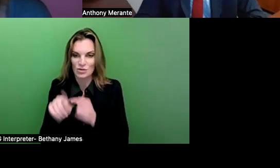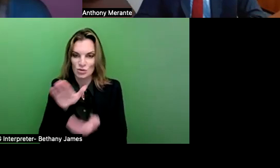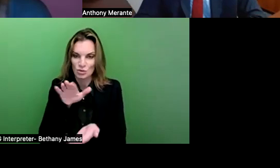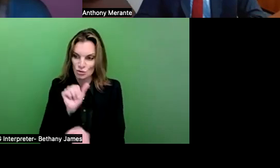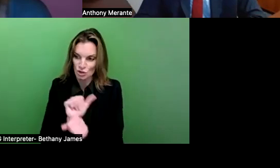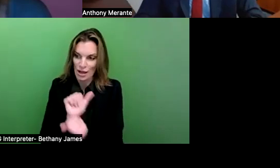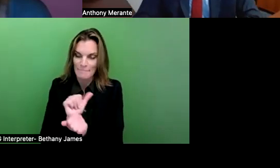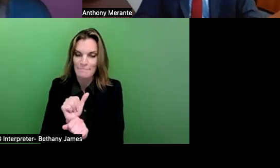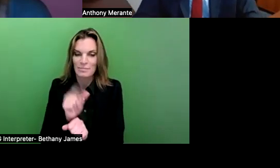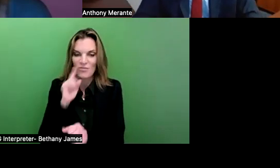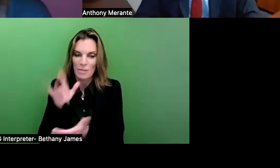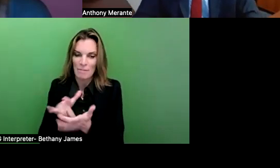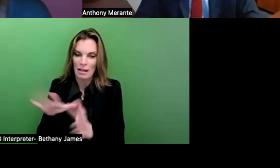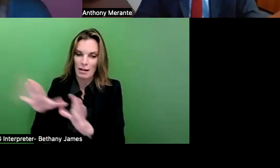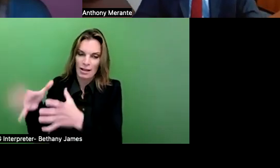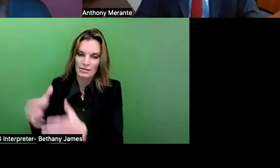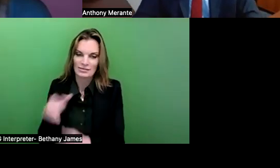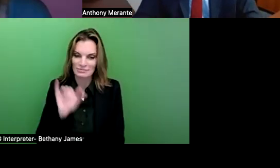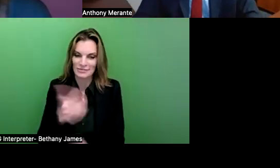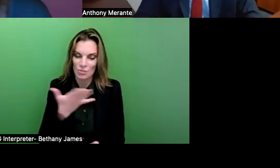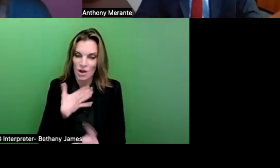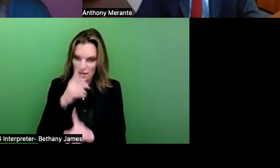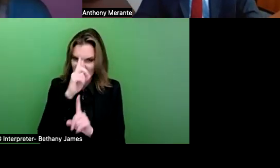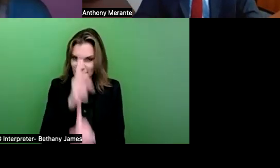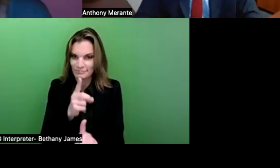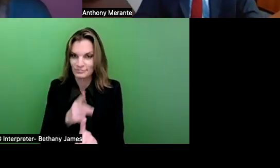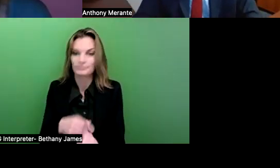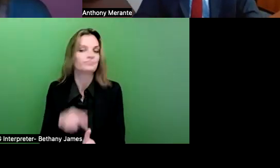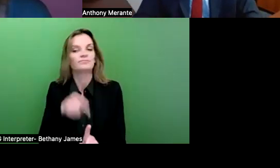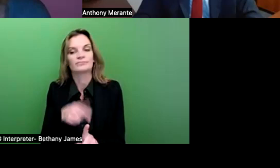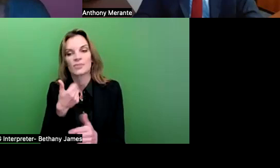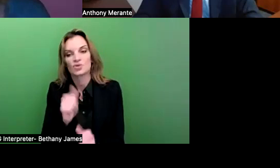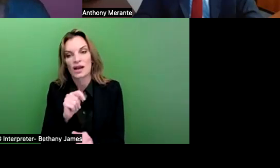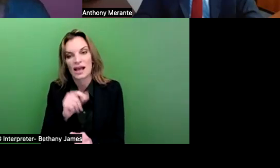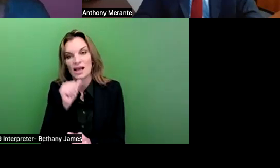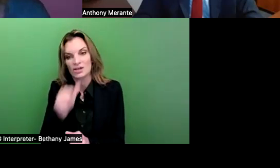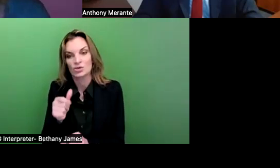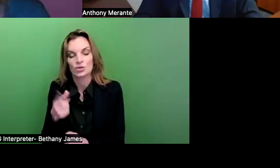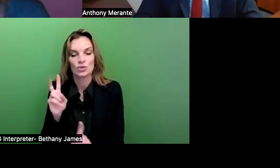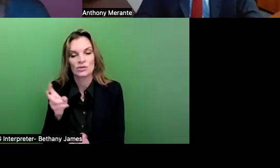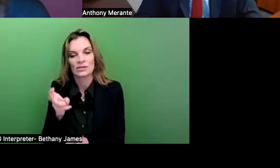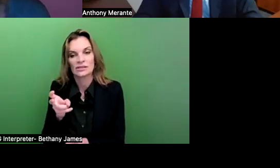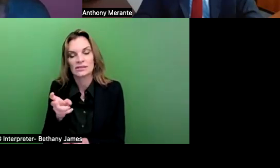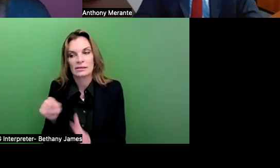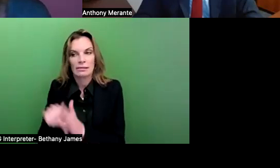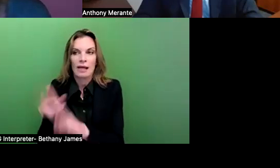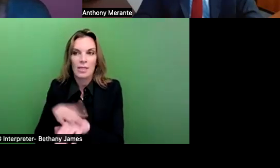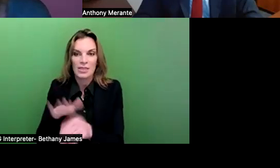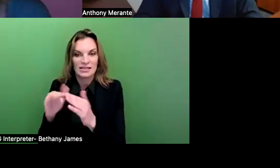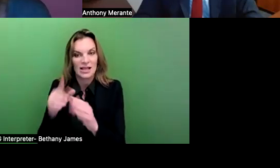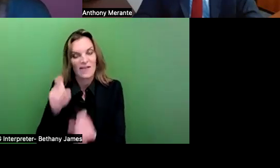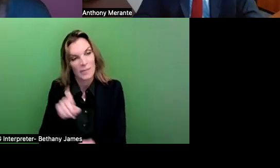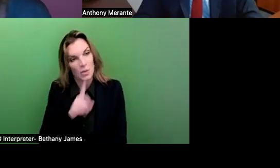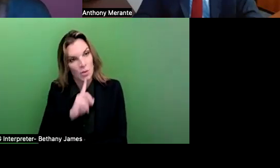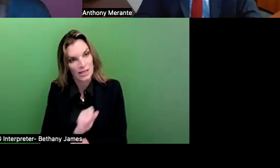we're supposed to be doing. And that's what we're striving towards. I try never to beat up the city. I really do. And I know you have to be realistic